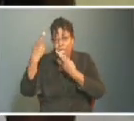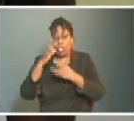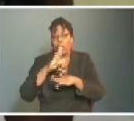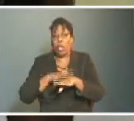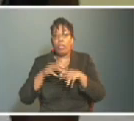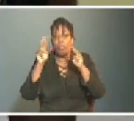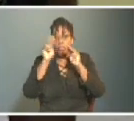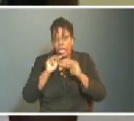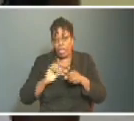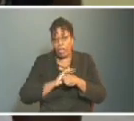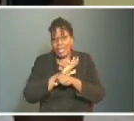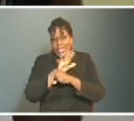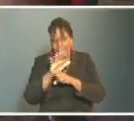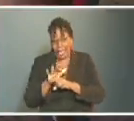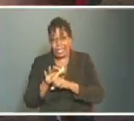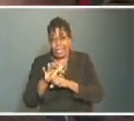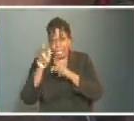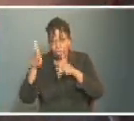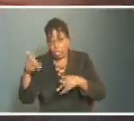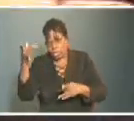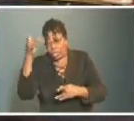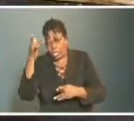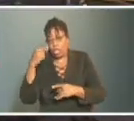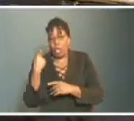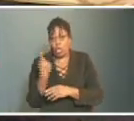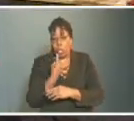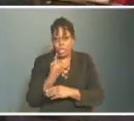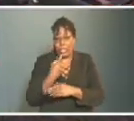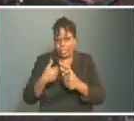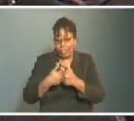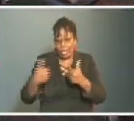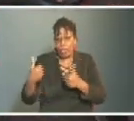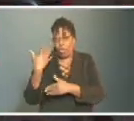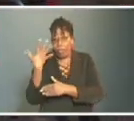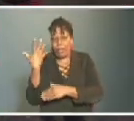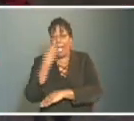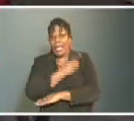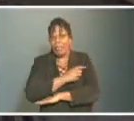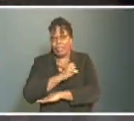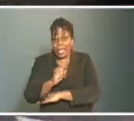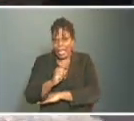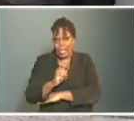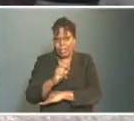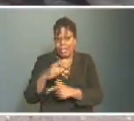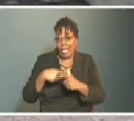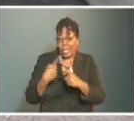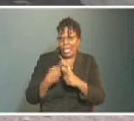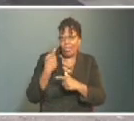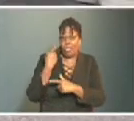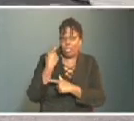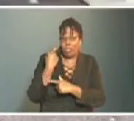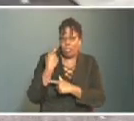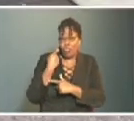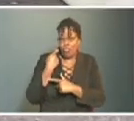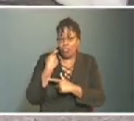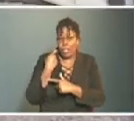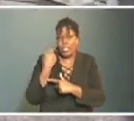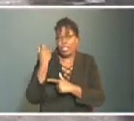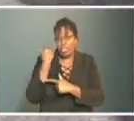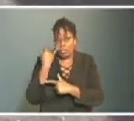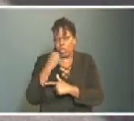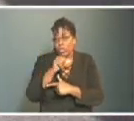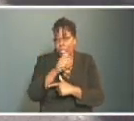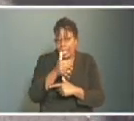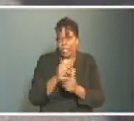that the COVID-19 infected need only to isolate for 5 days, as opposed to 10 if they exhibit no